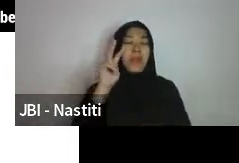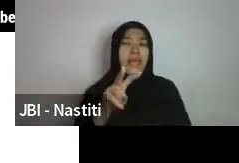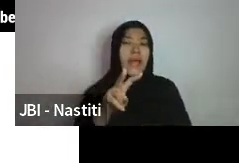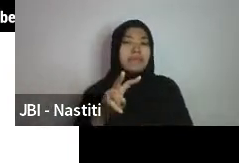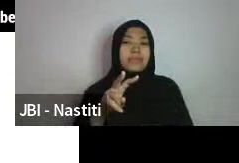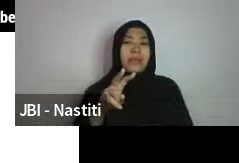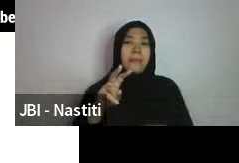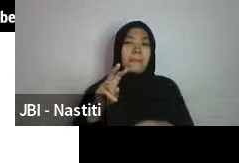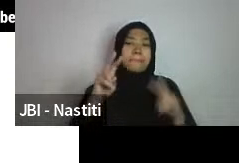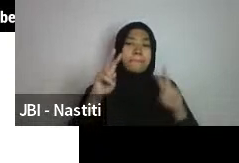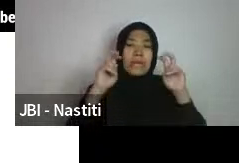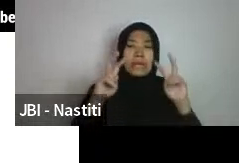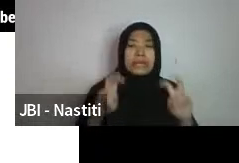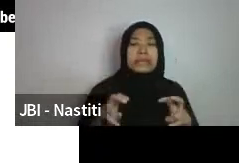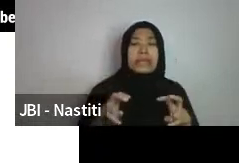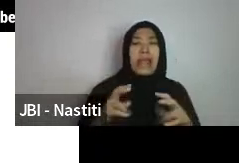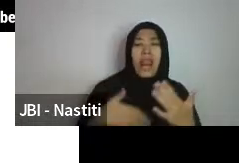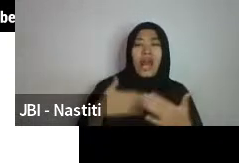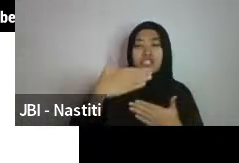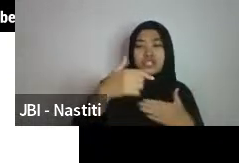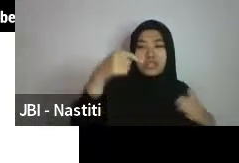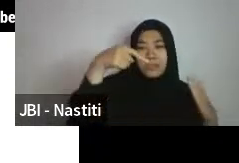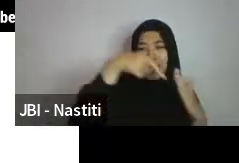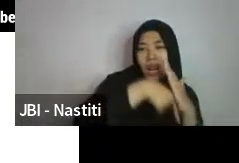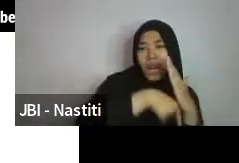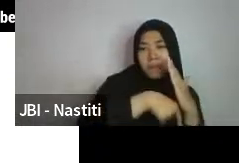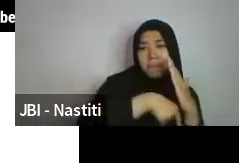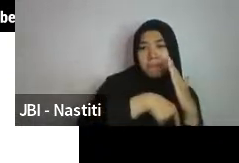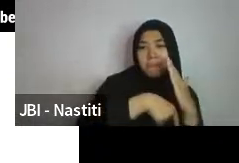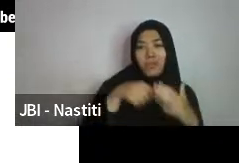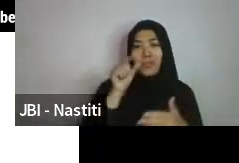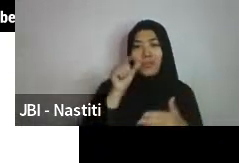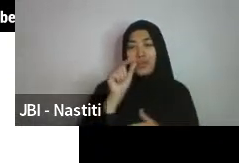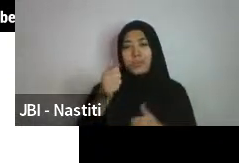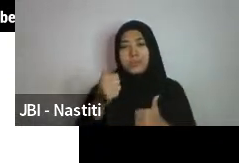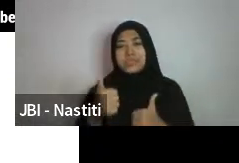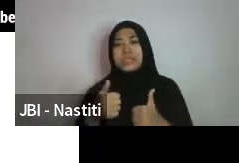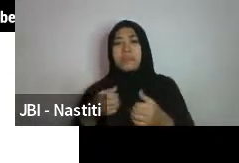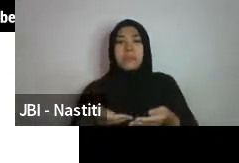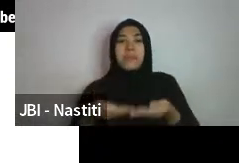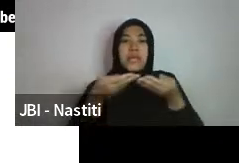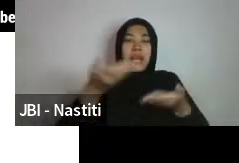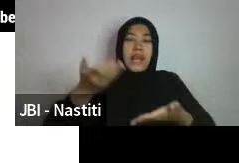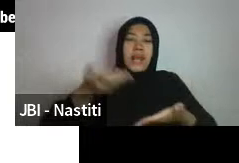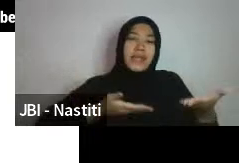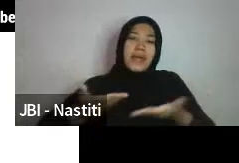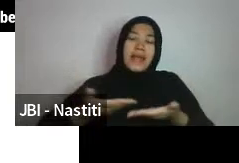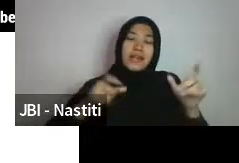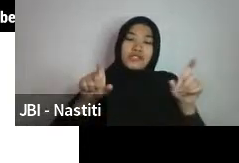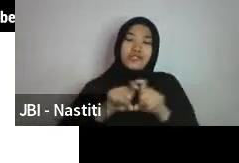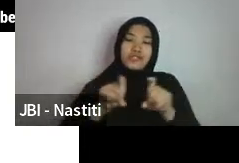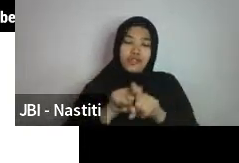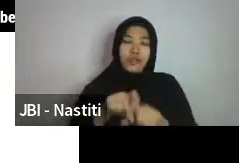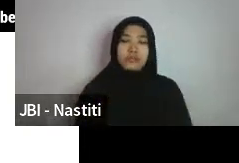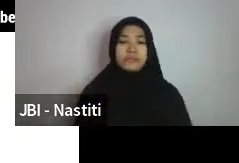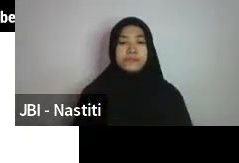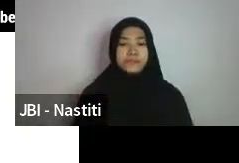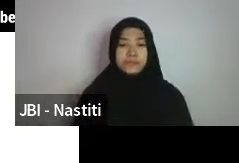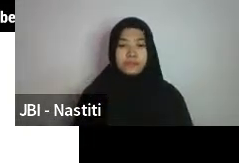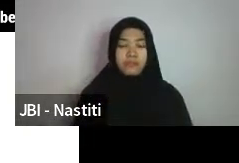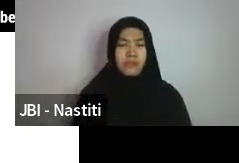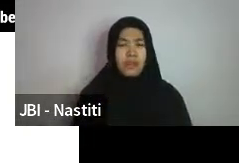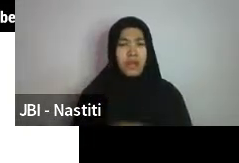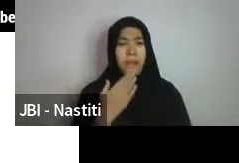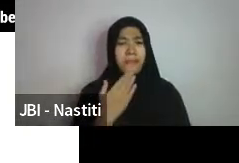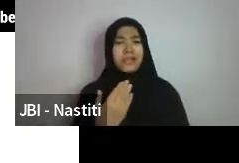an intellectual disability, there could be no investigation or under investigation of a